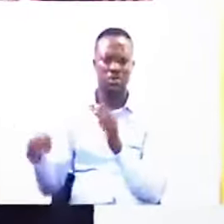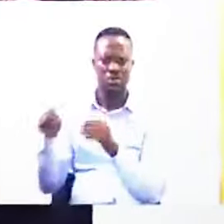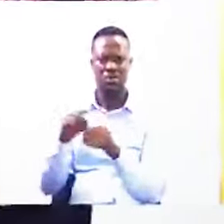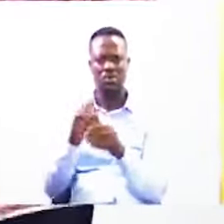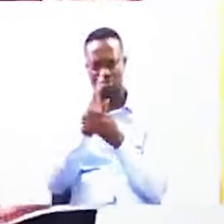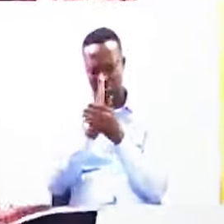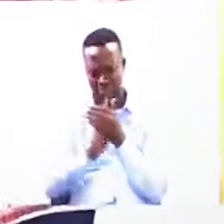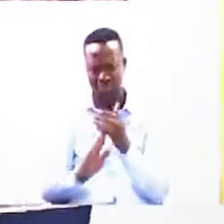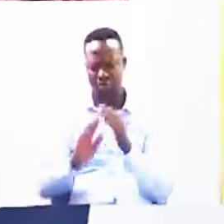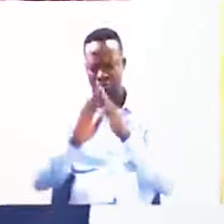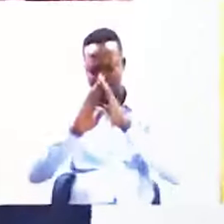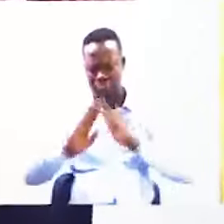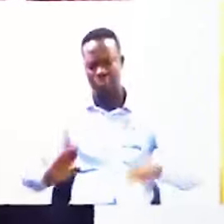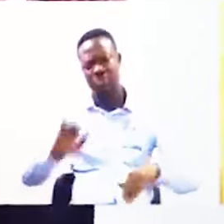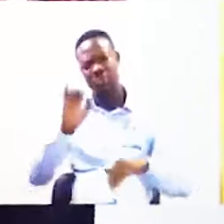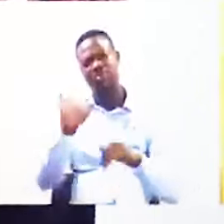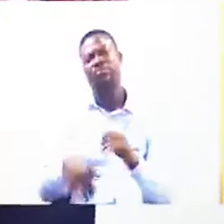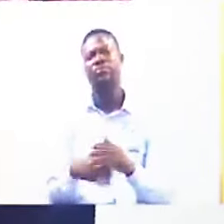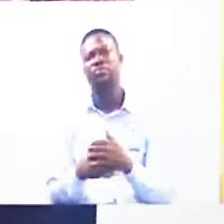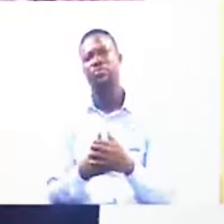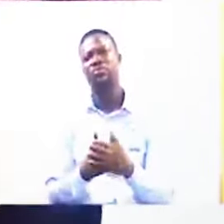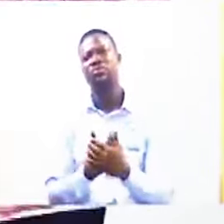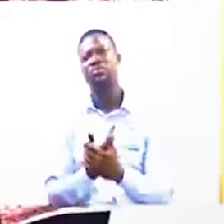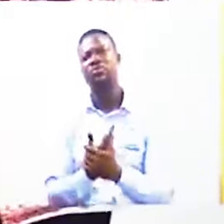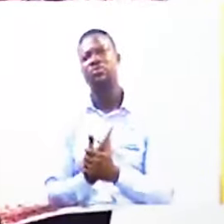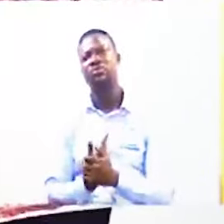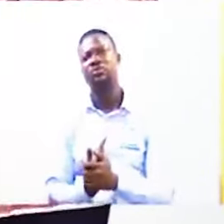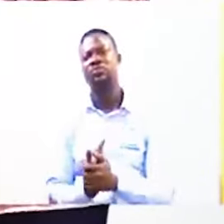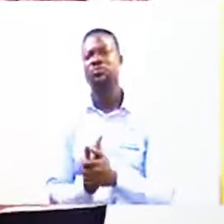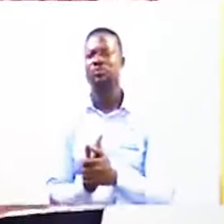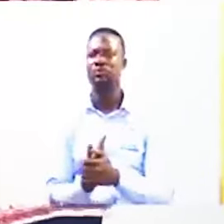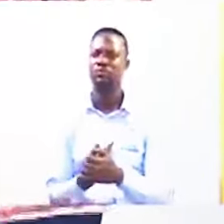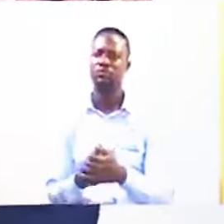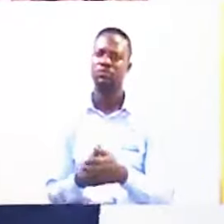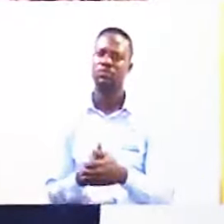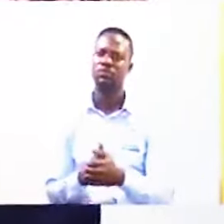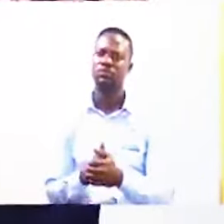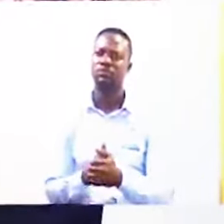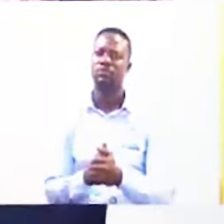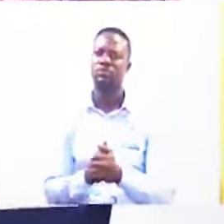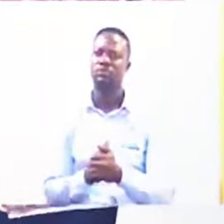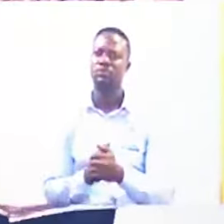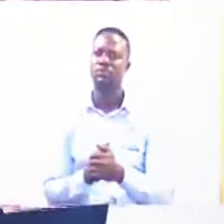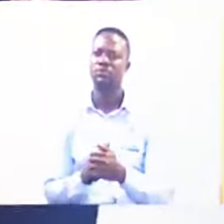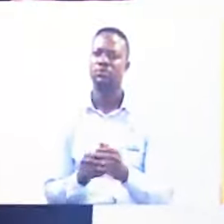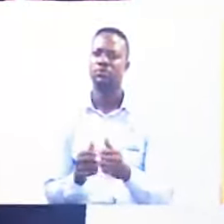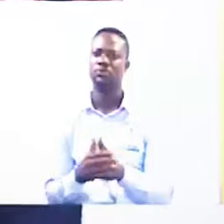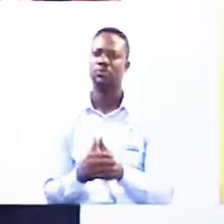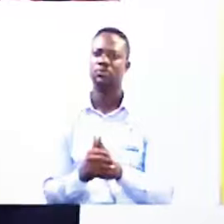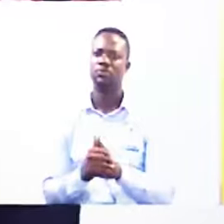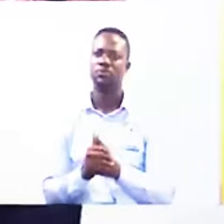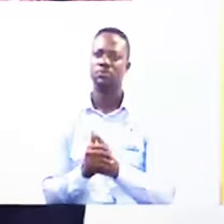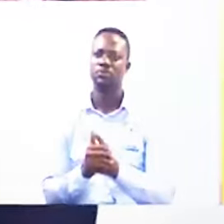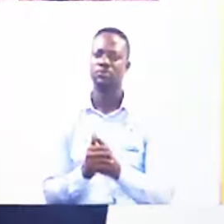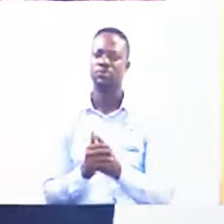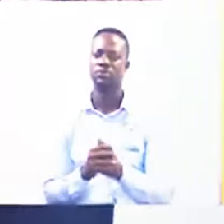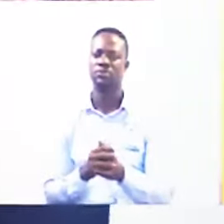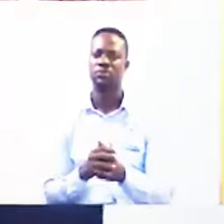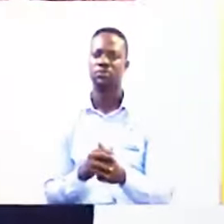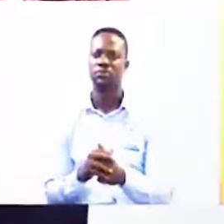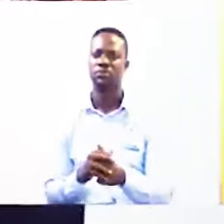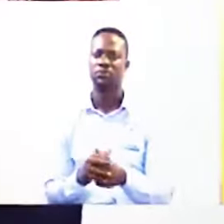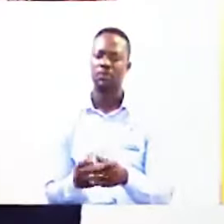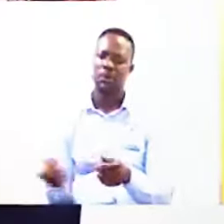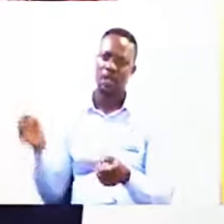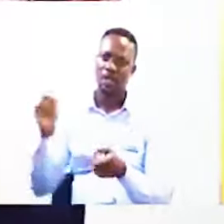me bi a ohwe a enni nyina so ochiro nim na se sofo obeka nanim na wagye asafo na siye no na opese ono a eje ne ho. Now,